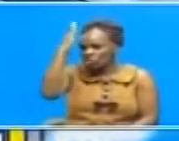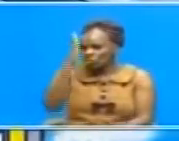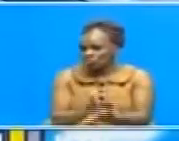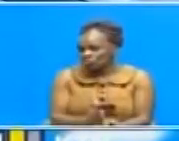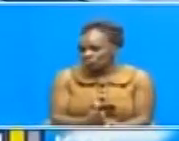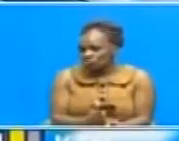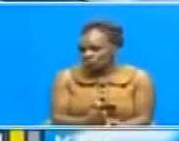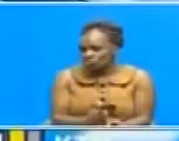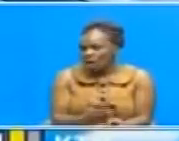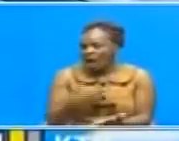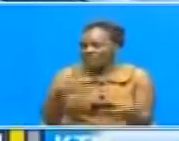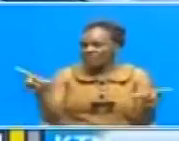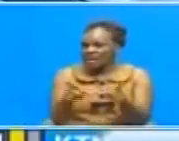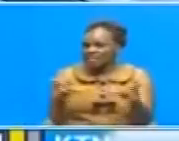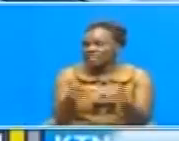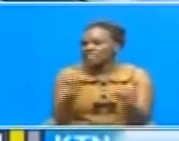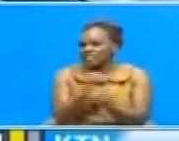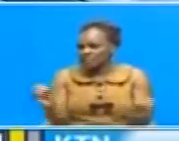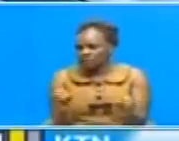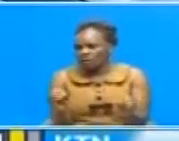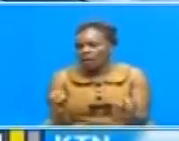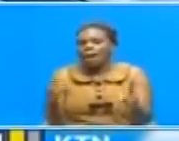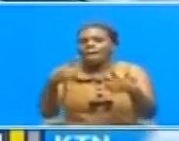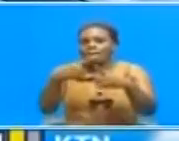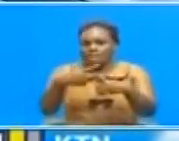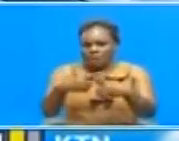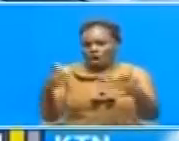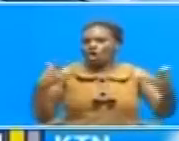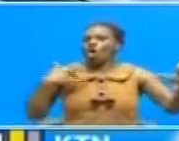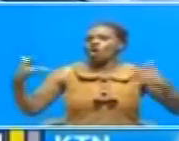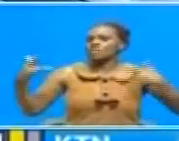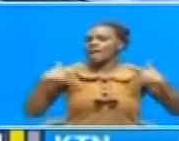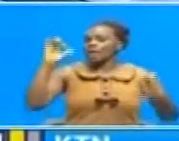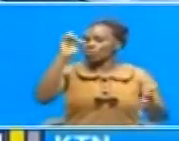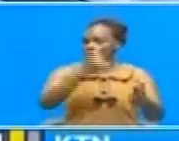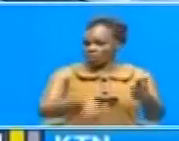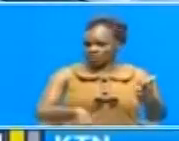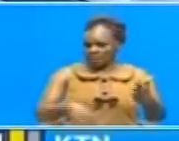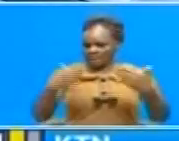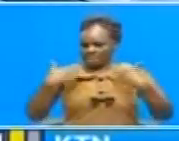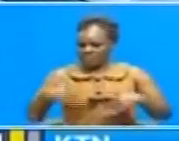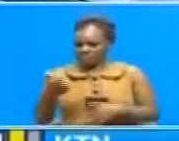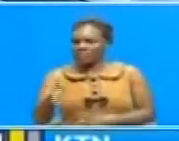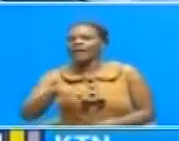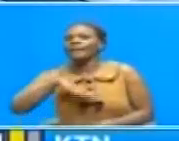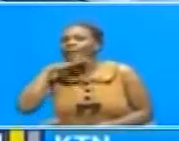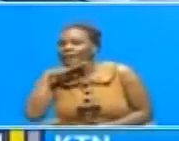there not those who had licenses and who were legally conducting business? No, but our concern was that the people who are